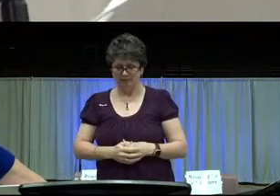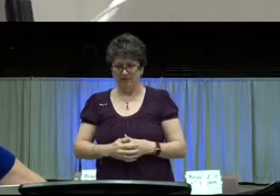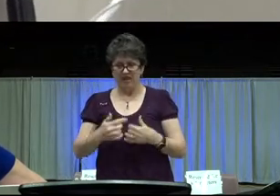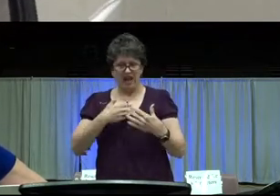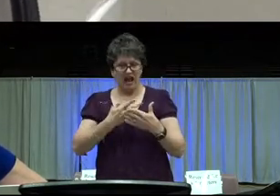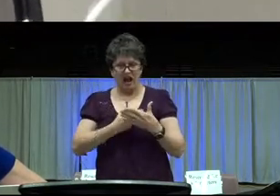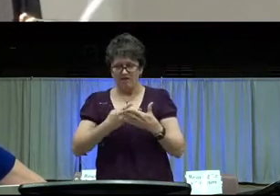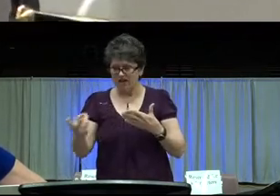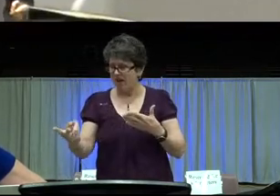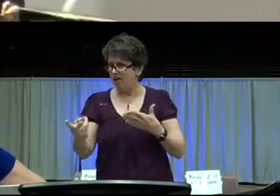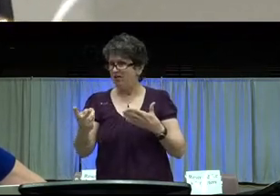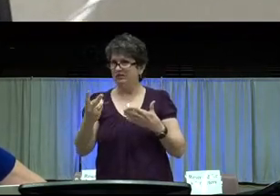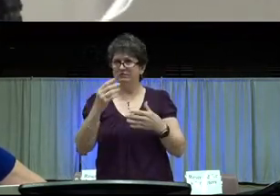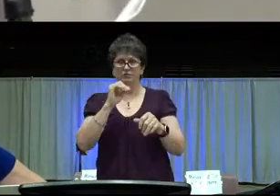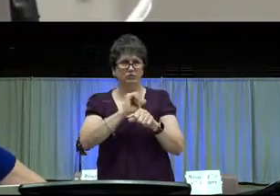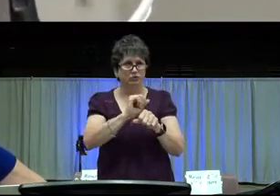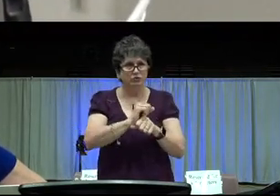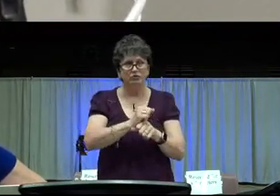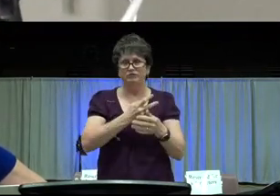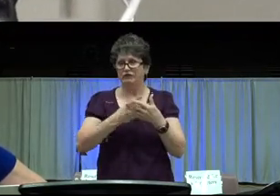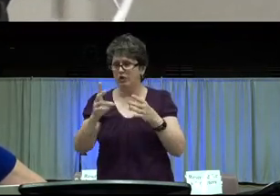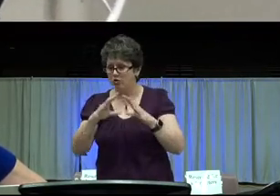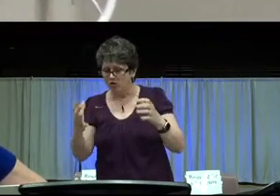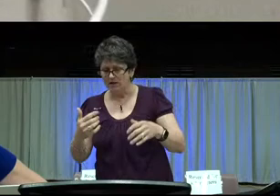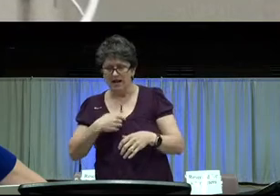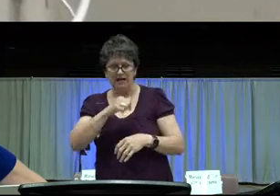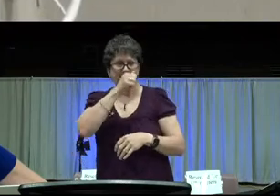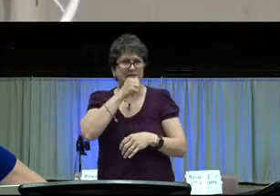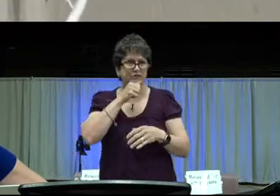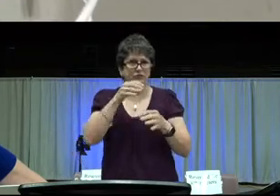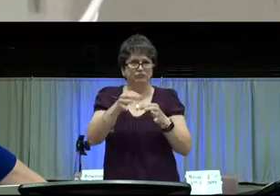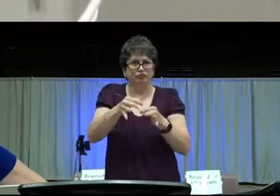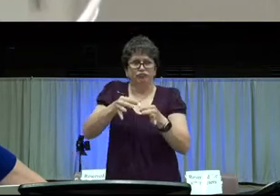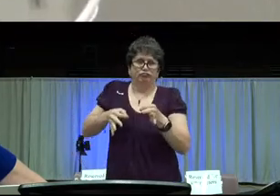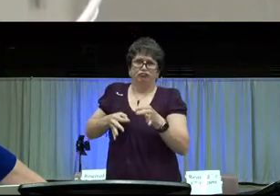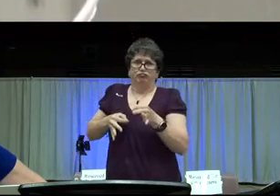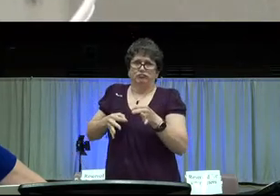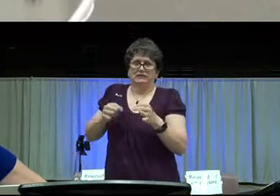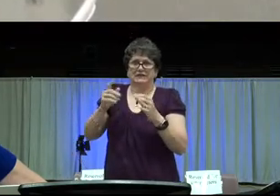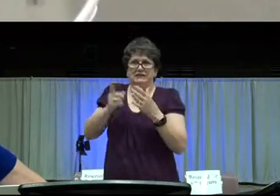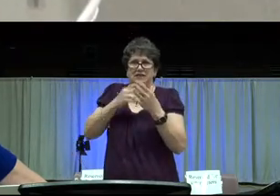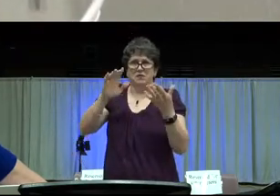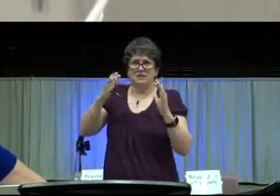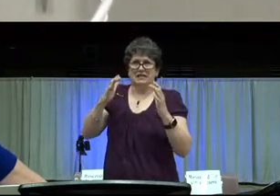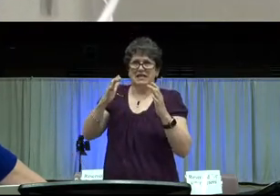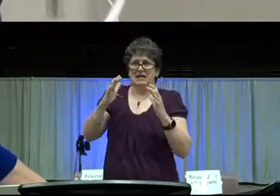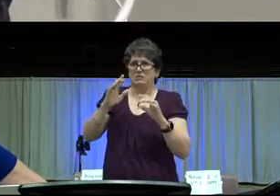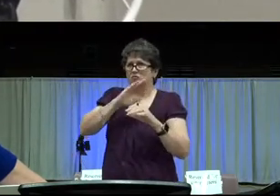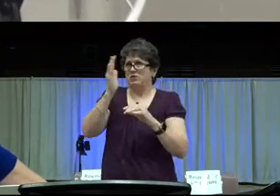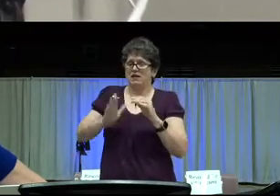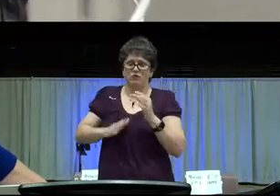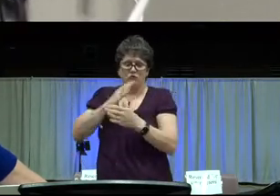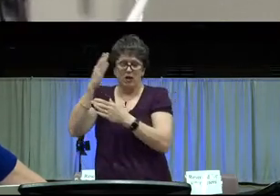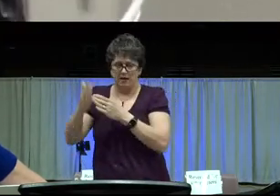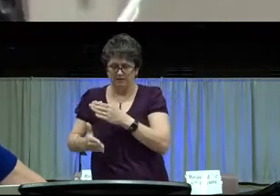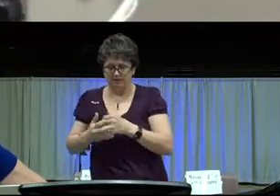I have failed assignments and courses. I have suffered setbacks that sometimes seemed to be unending.